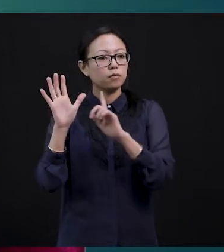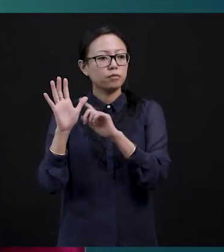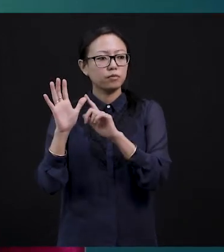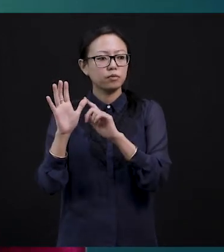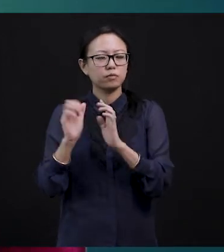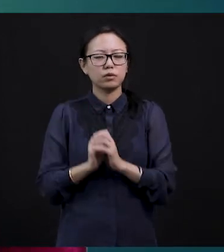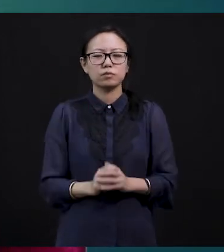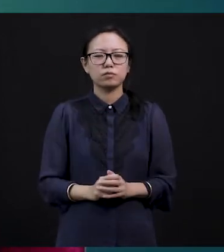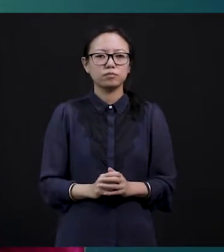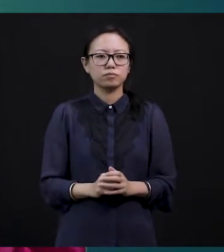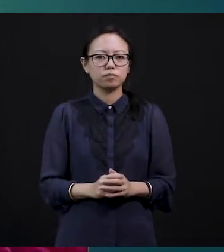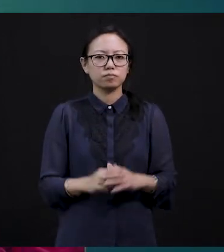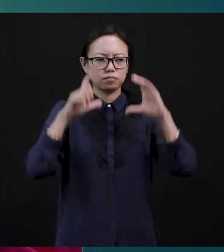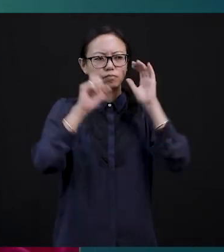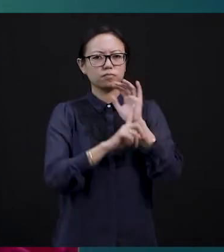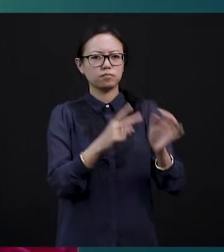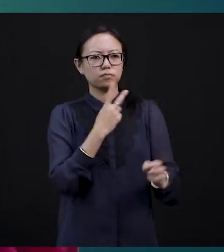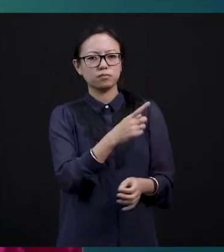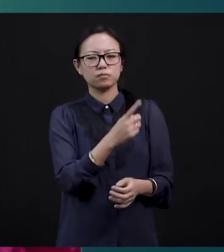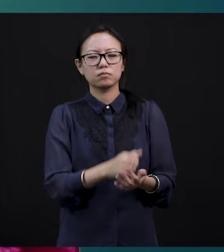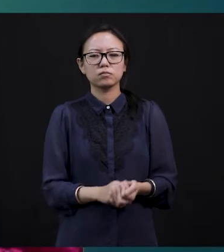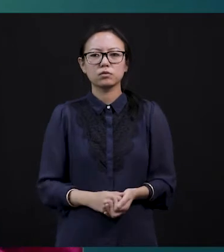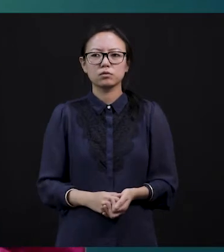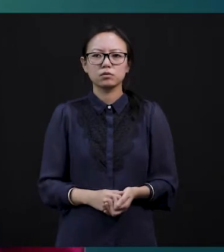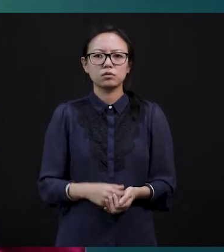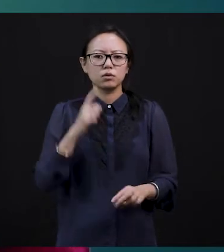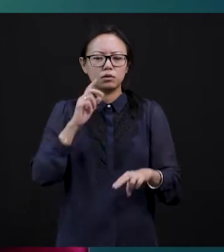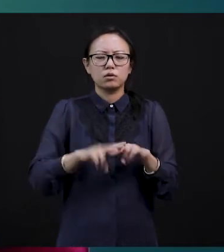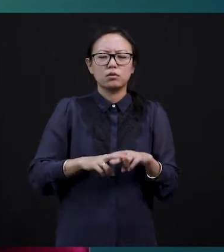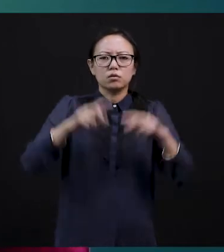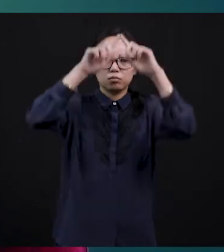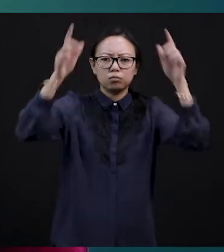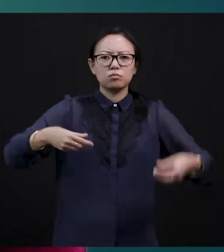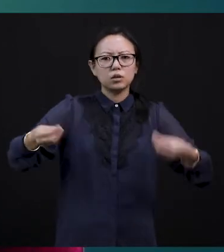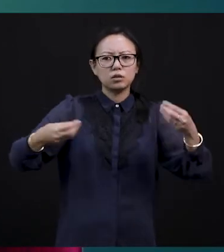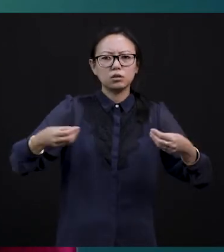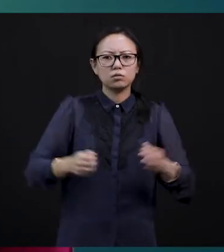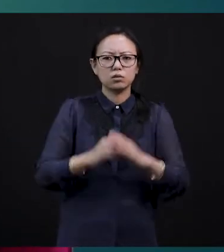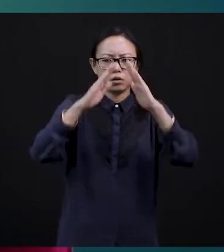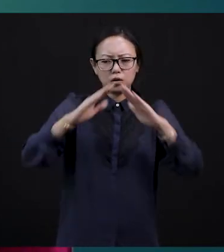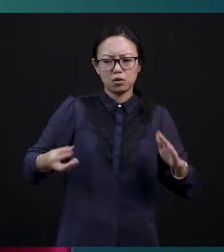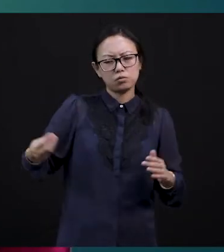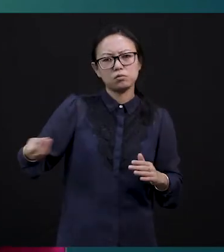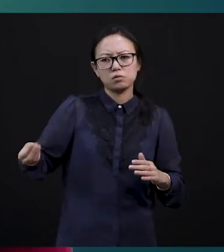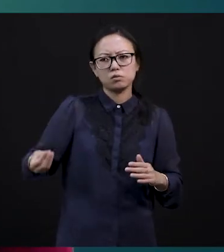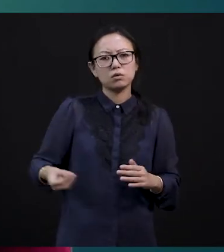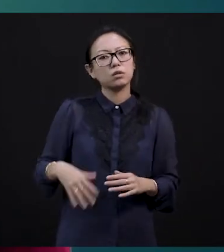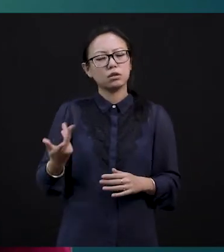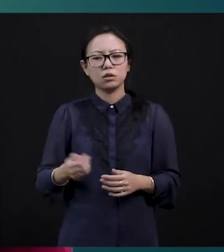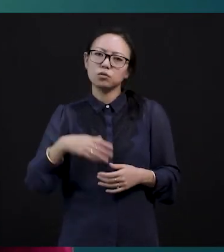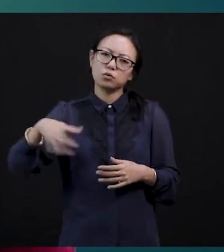customers. So if the marketplace is just near my house, I will definitely be able to go. If